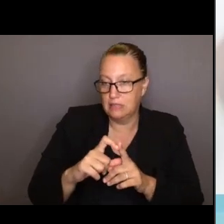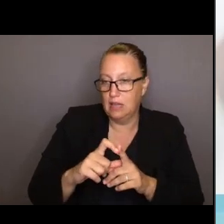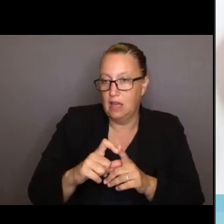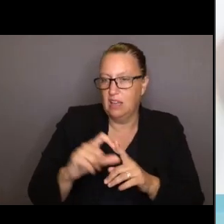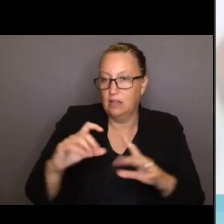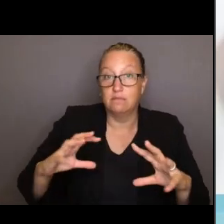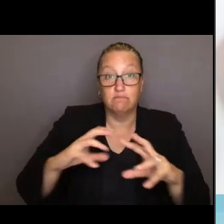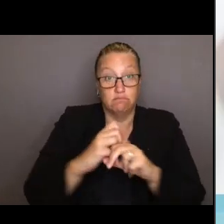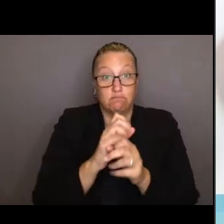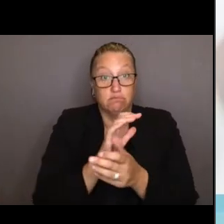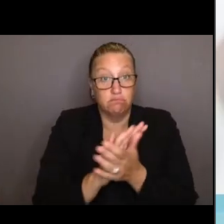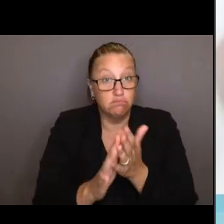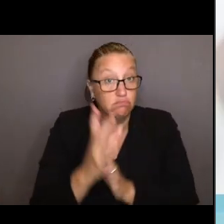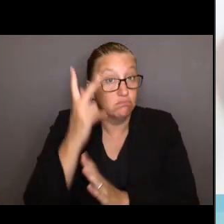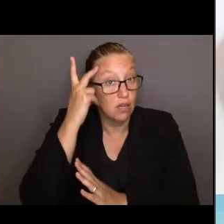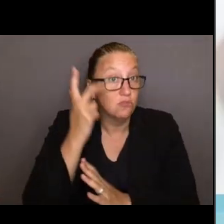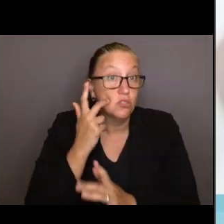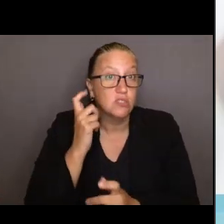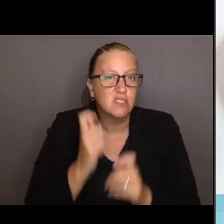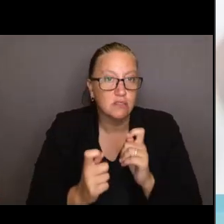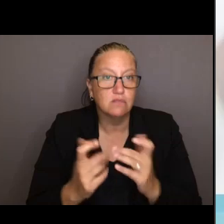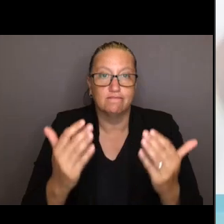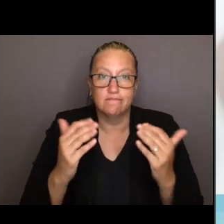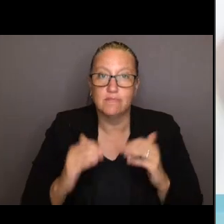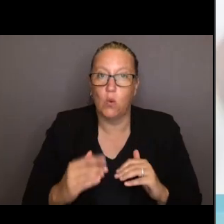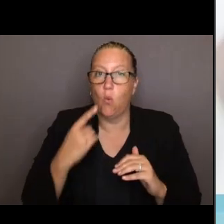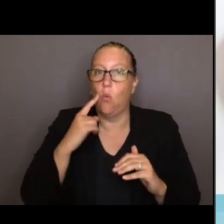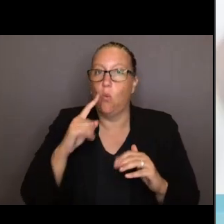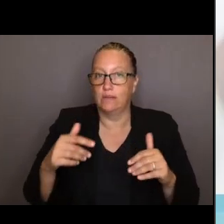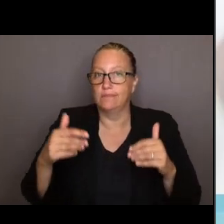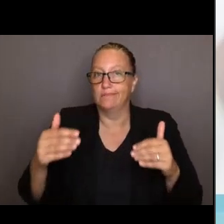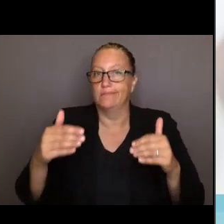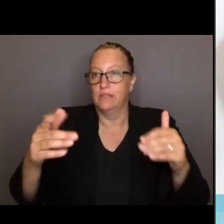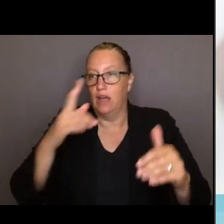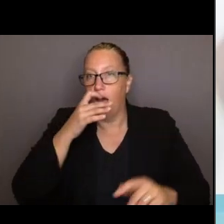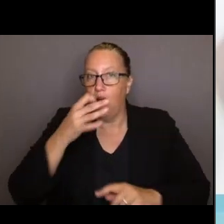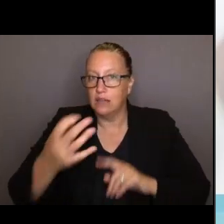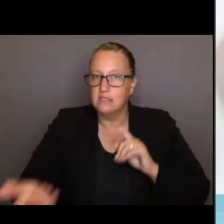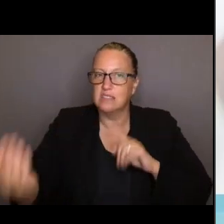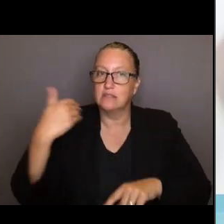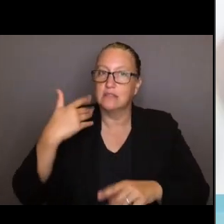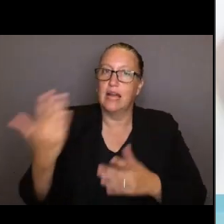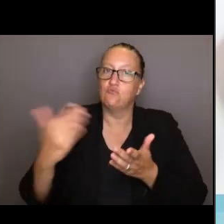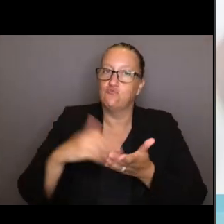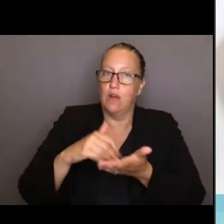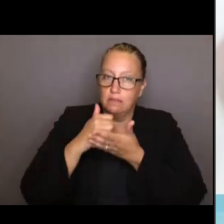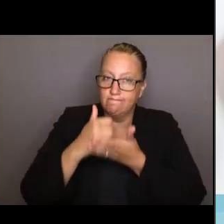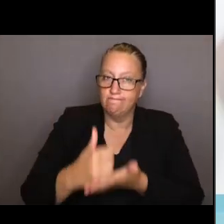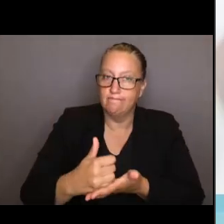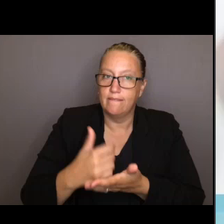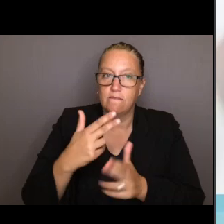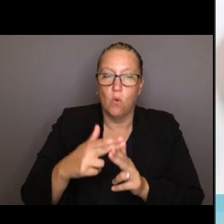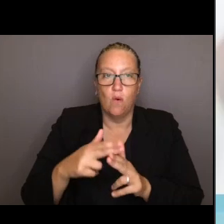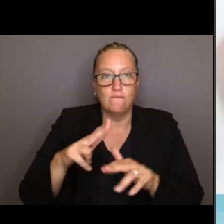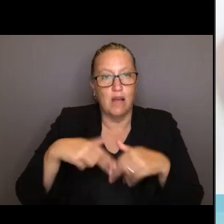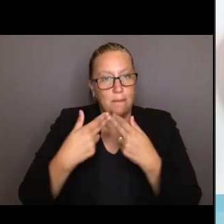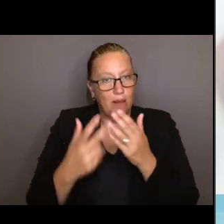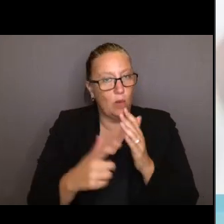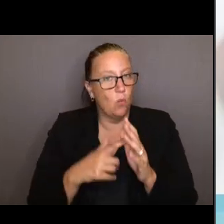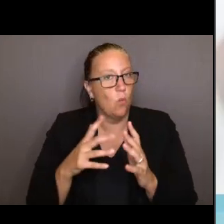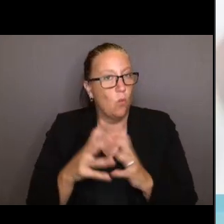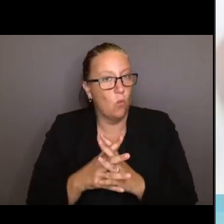of that parentage testing, family law orders can proceed. We can ask for further grant of aid to go down the family law road. If you want to go straight